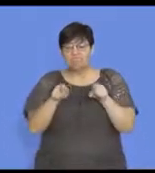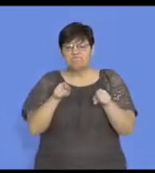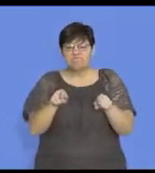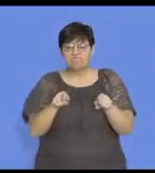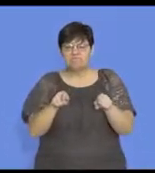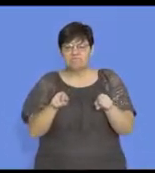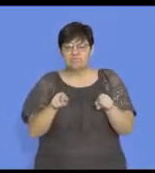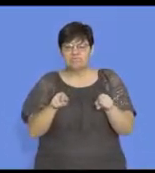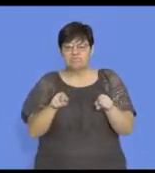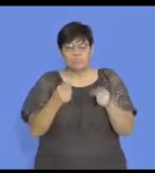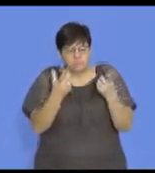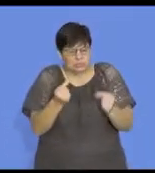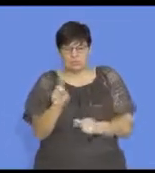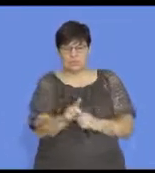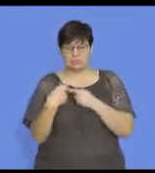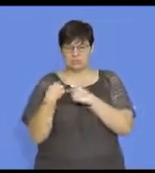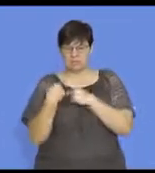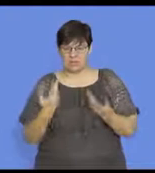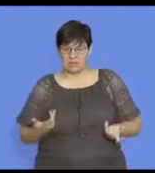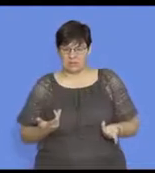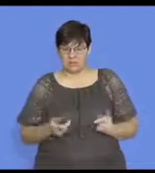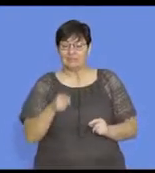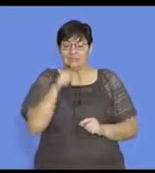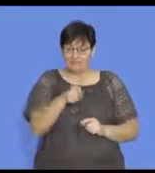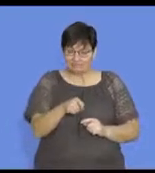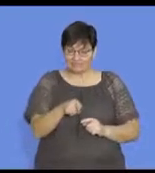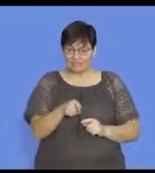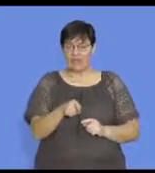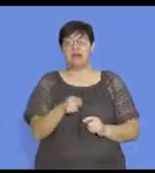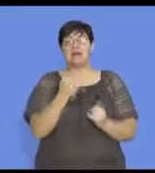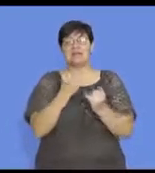do? They have to produce a sex